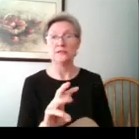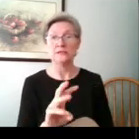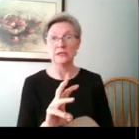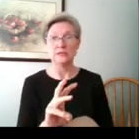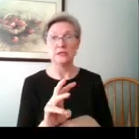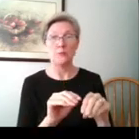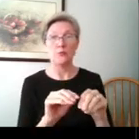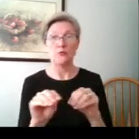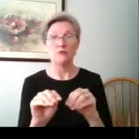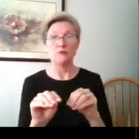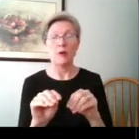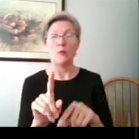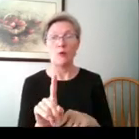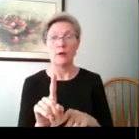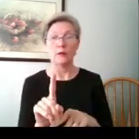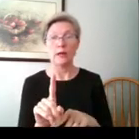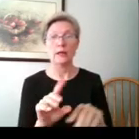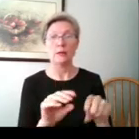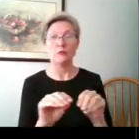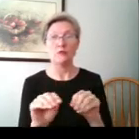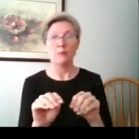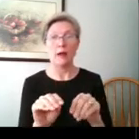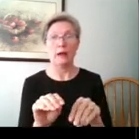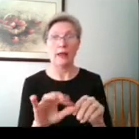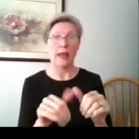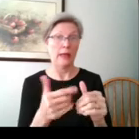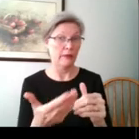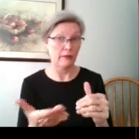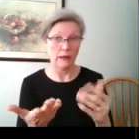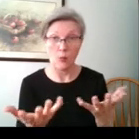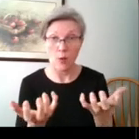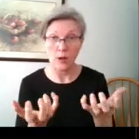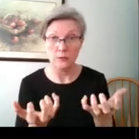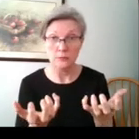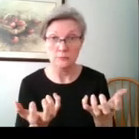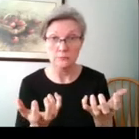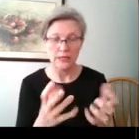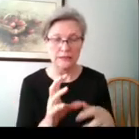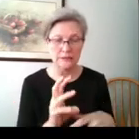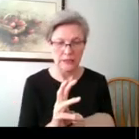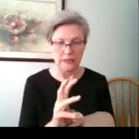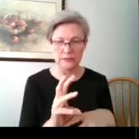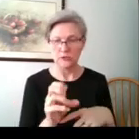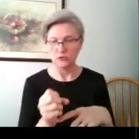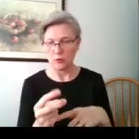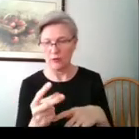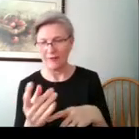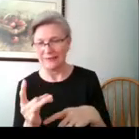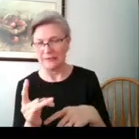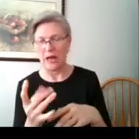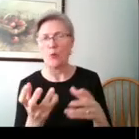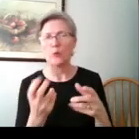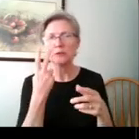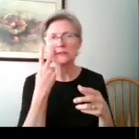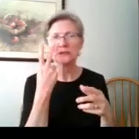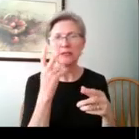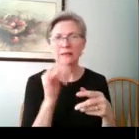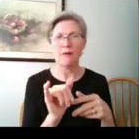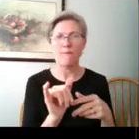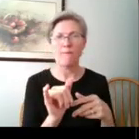move by 1, I could move by any factor of 6. So I really want to be able to see that